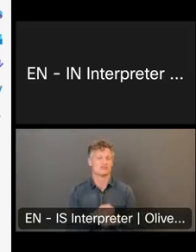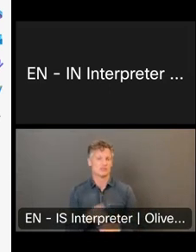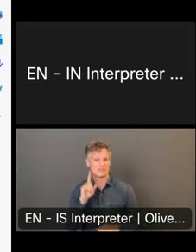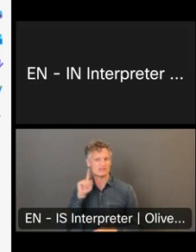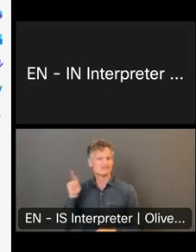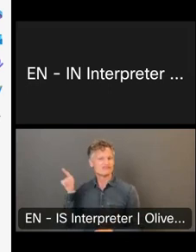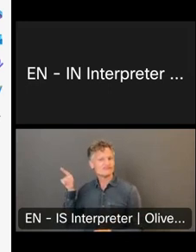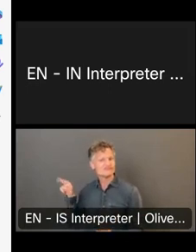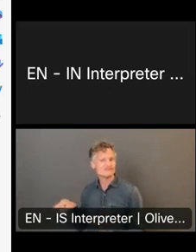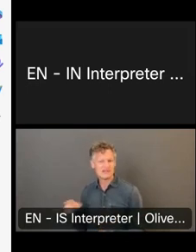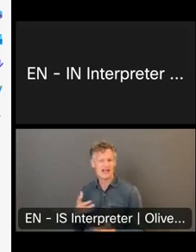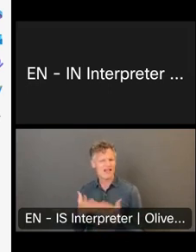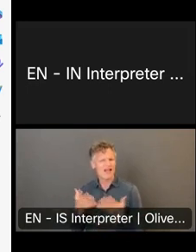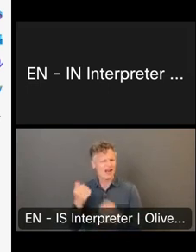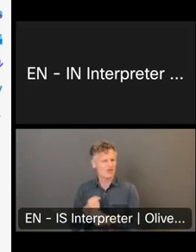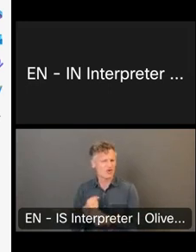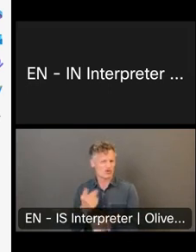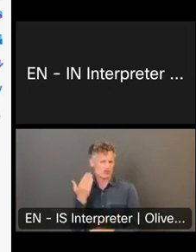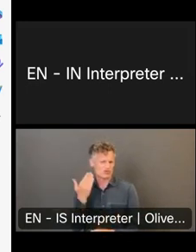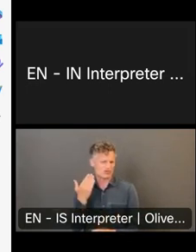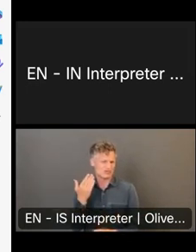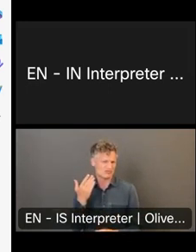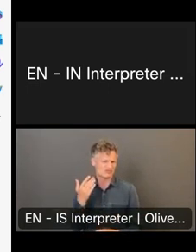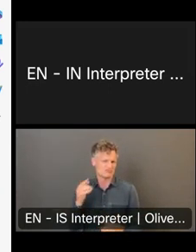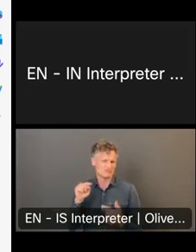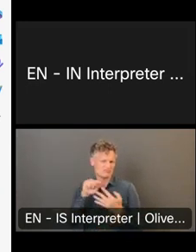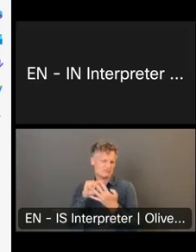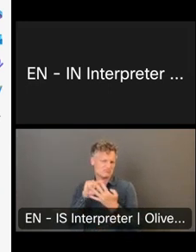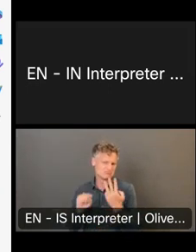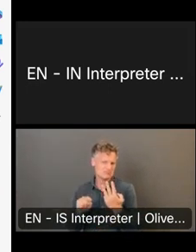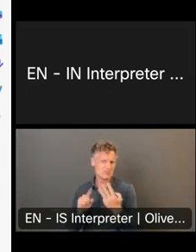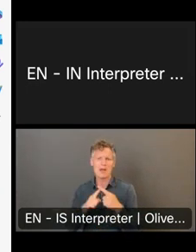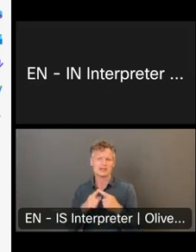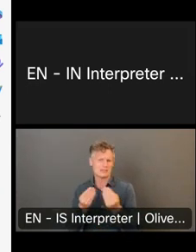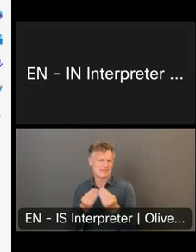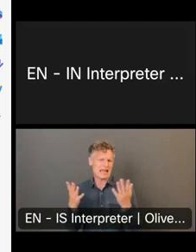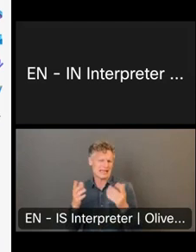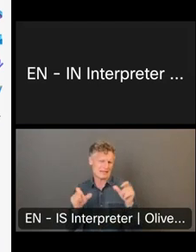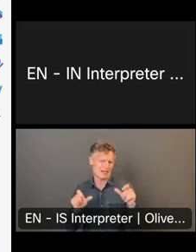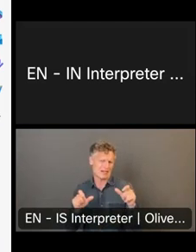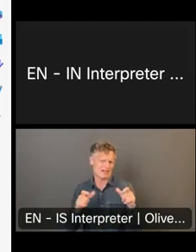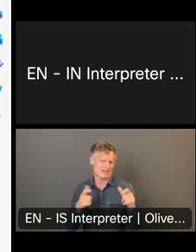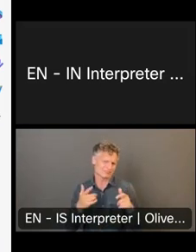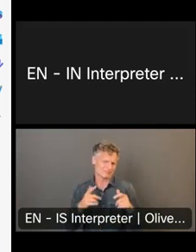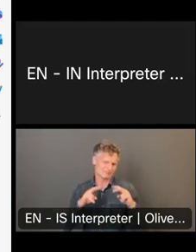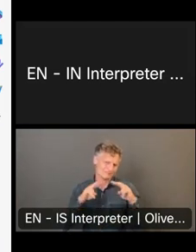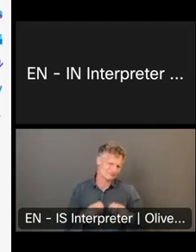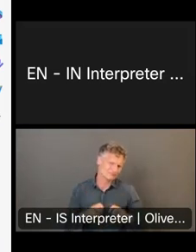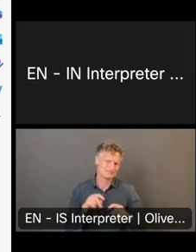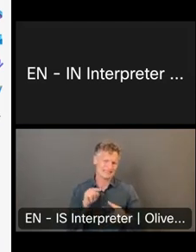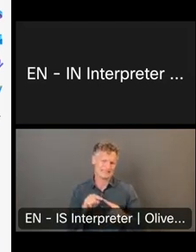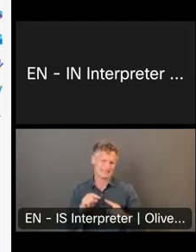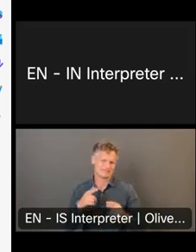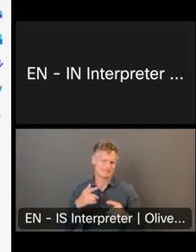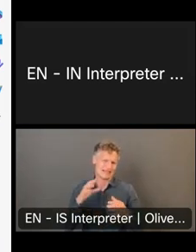lot of work on this by, I just mentioned Joan Bybee, but a lot of other people who've worked on the role of frequency. So going back, as I